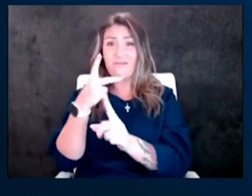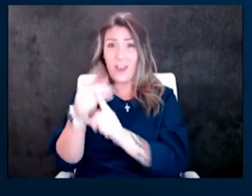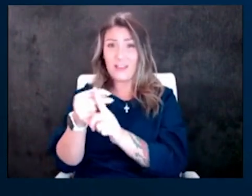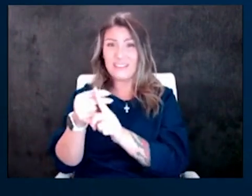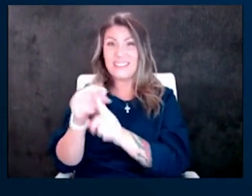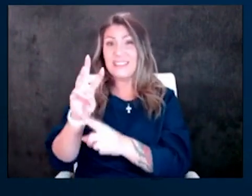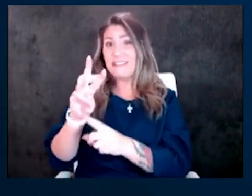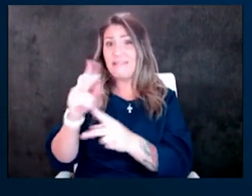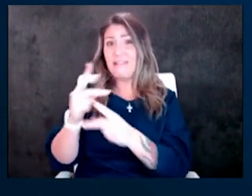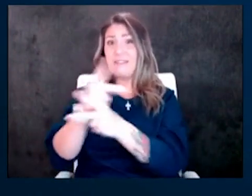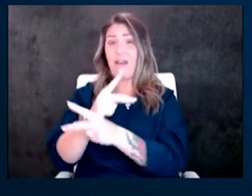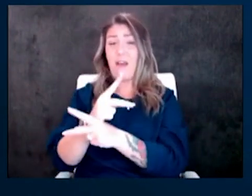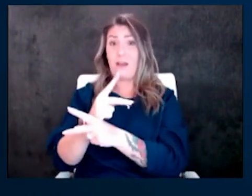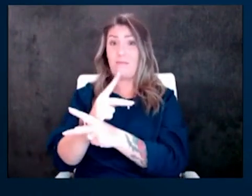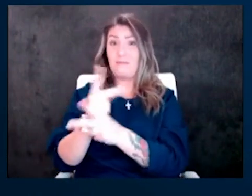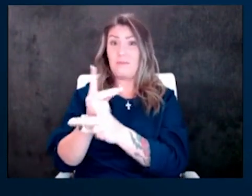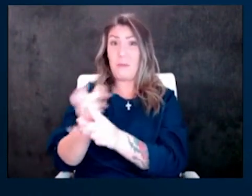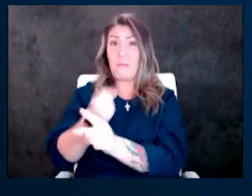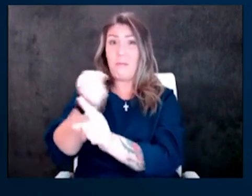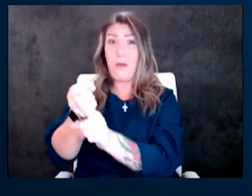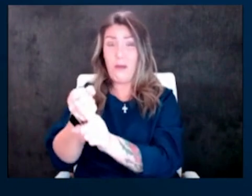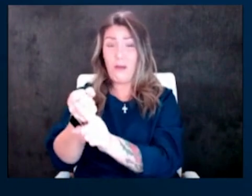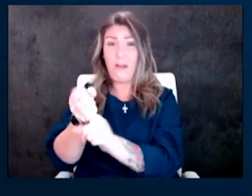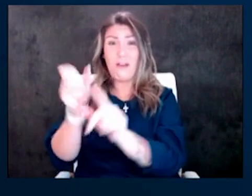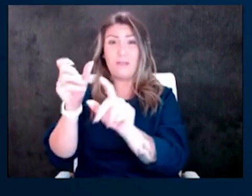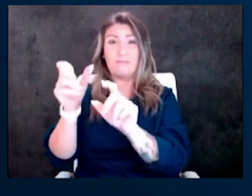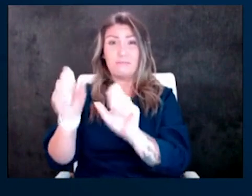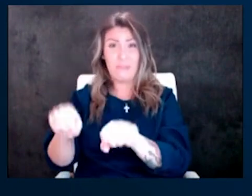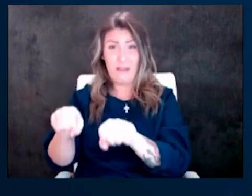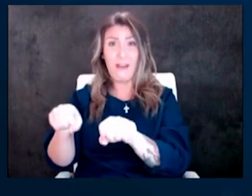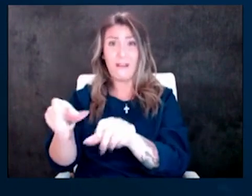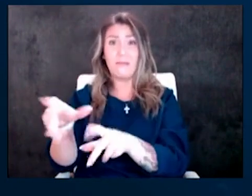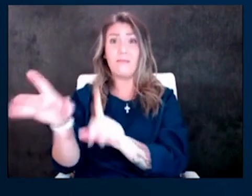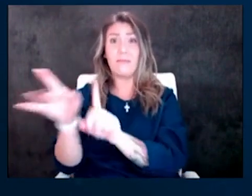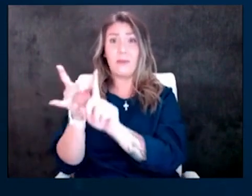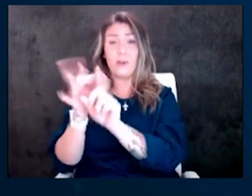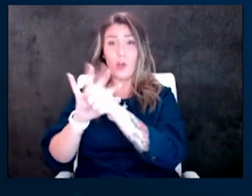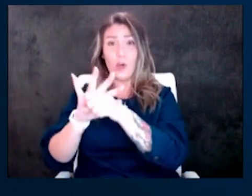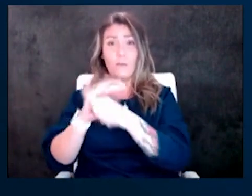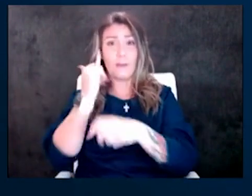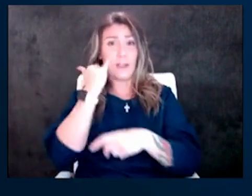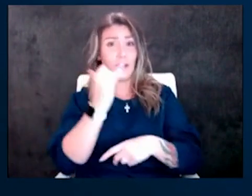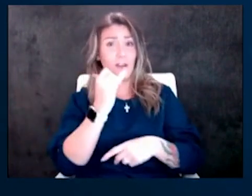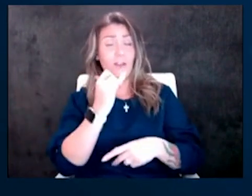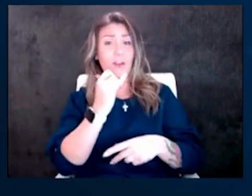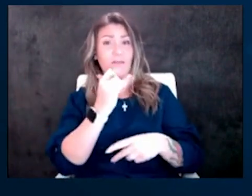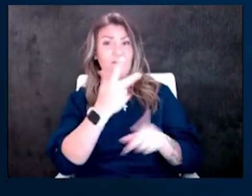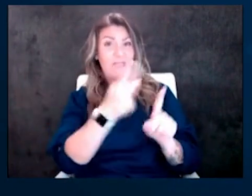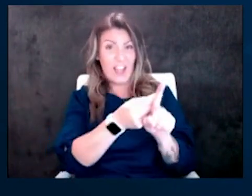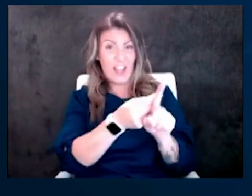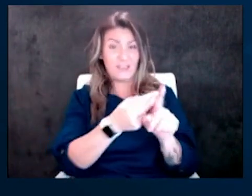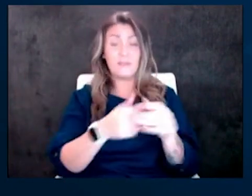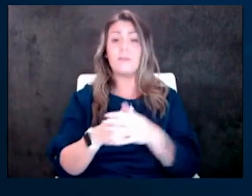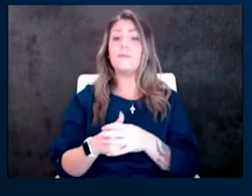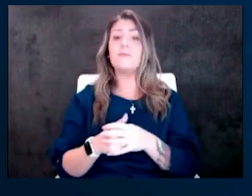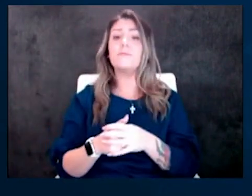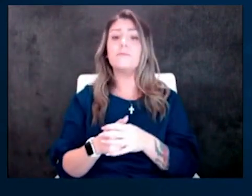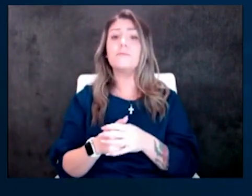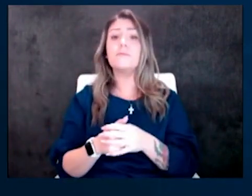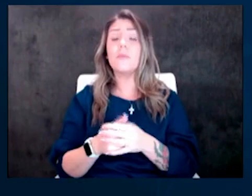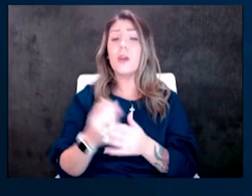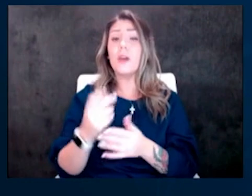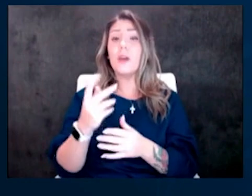COVID as if you're vaccinated. But if you look at hospitalizations and death, 12 times as